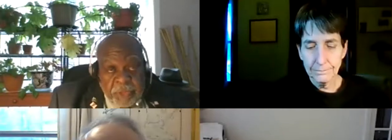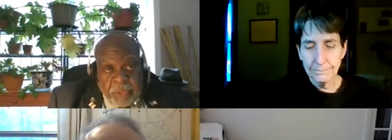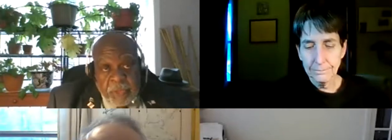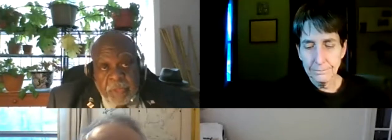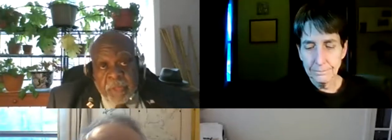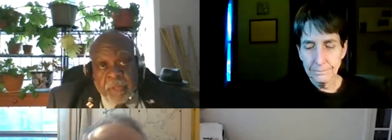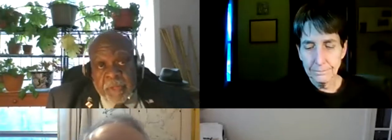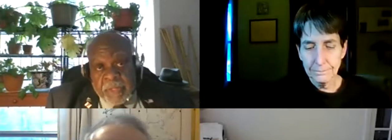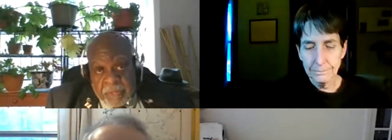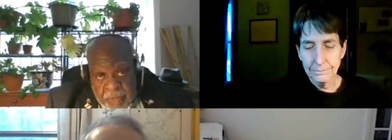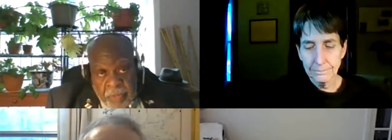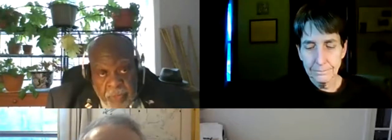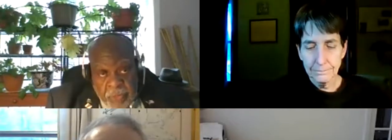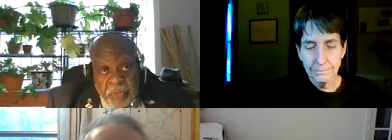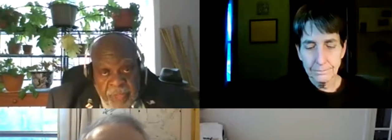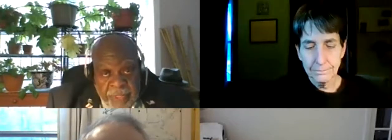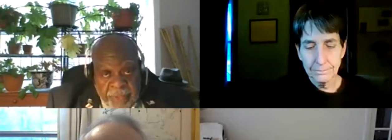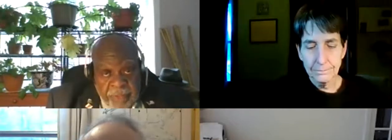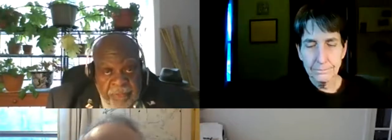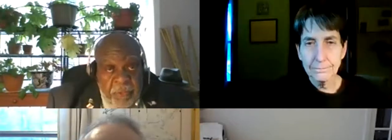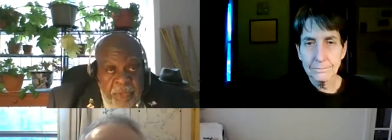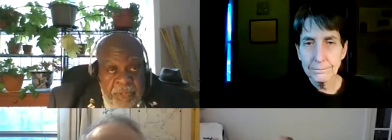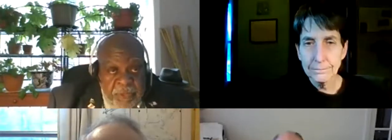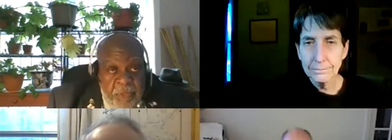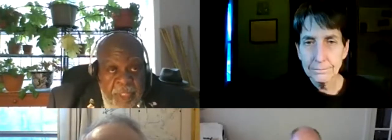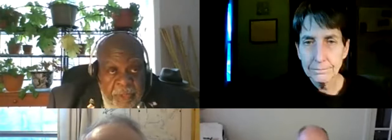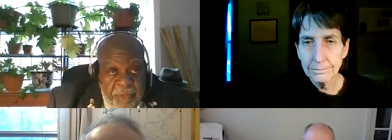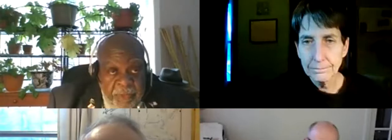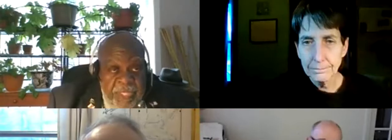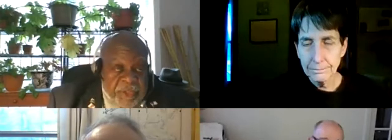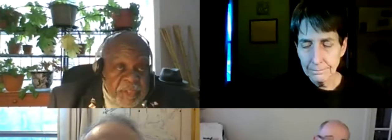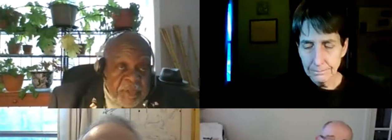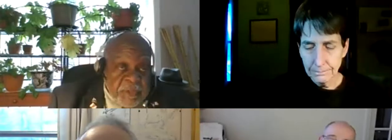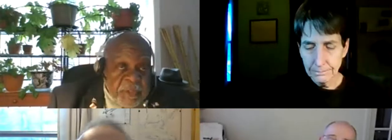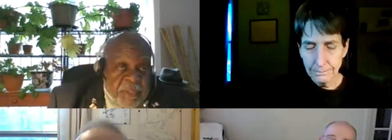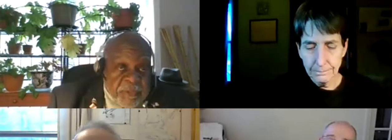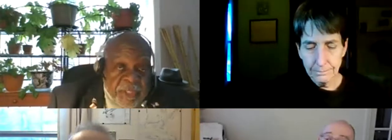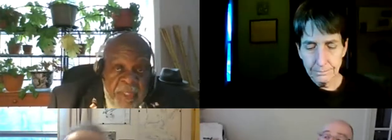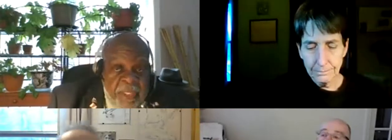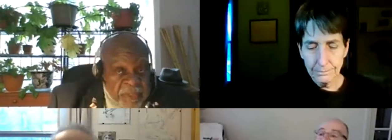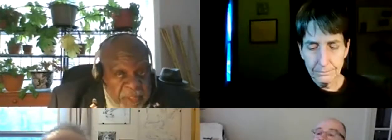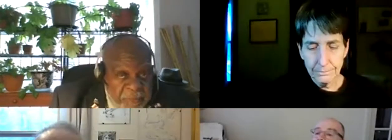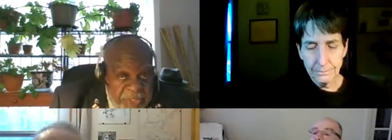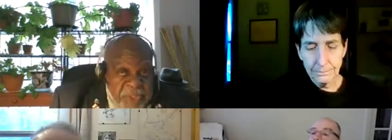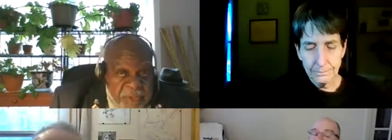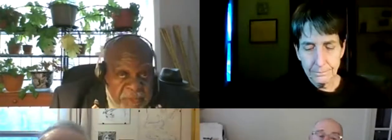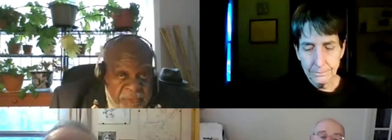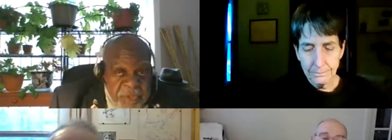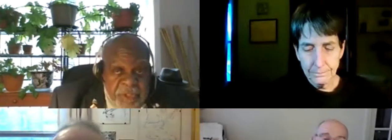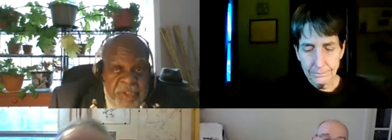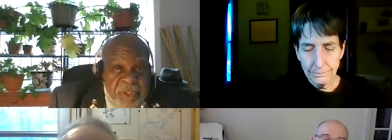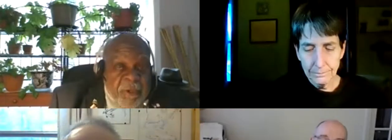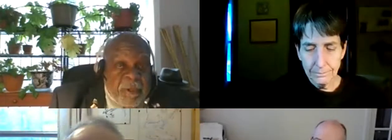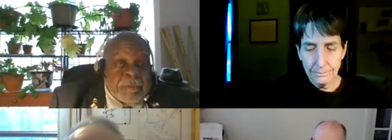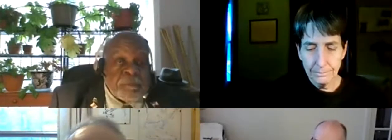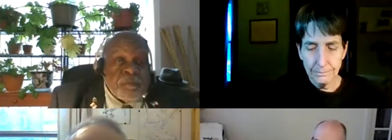we should, you know, remunerate for it as sure. Well, that's the other thing, because I'll bet you there's some folks